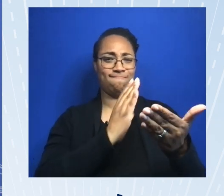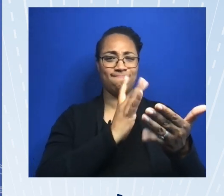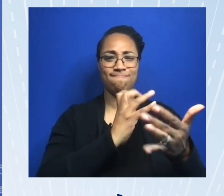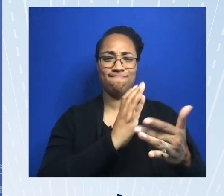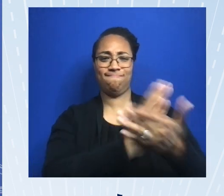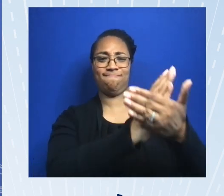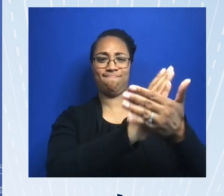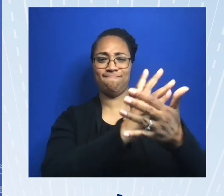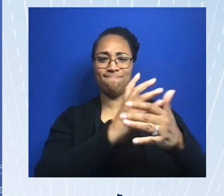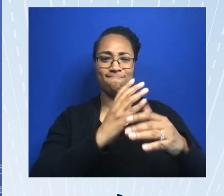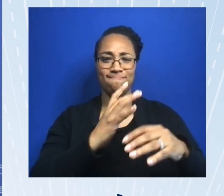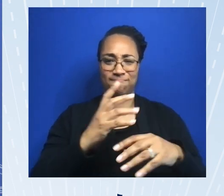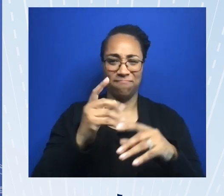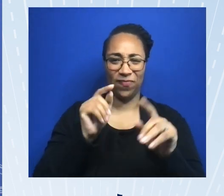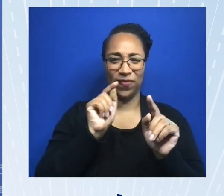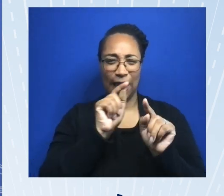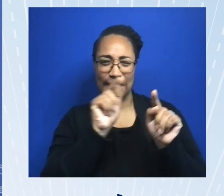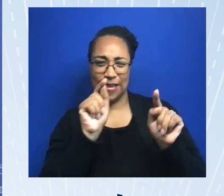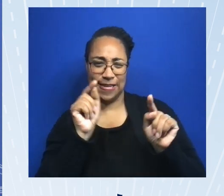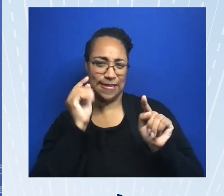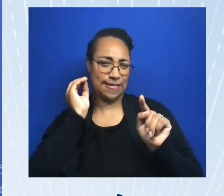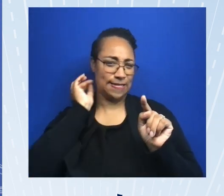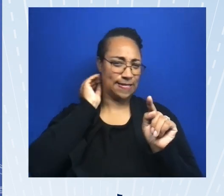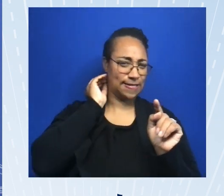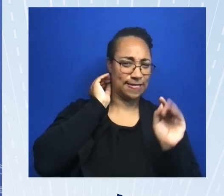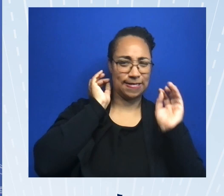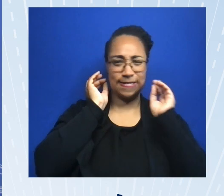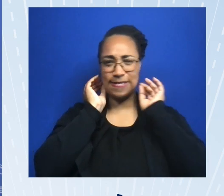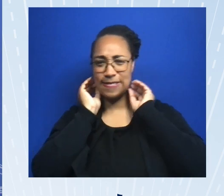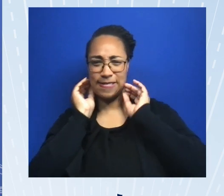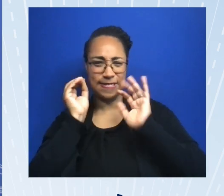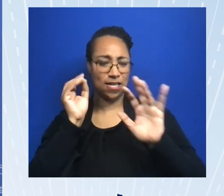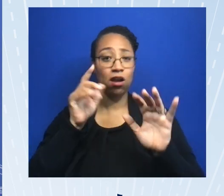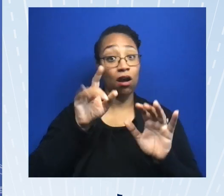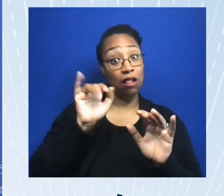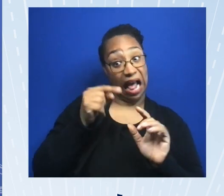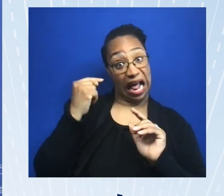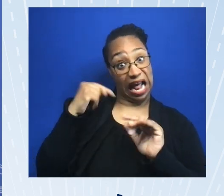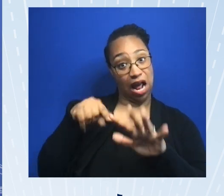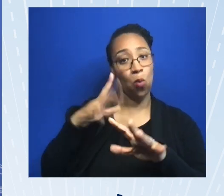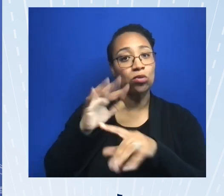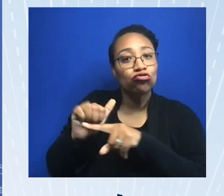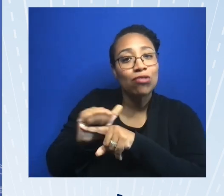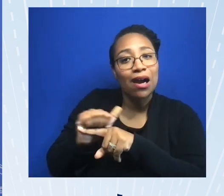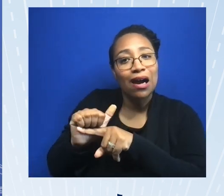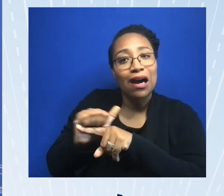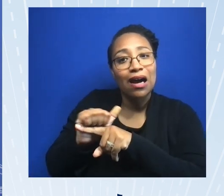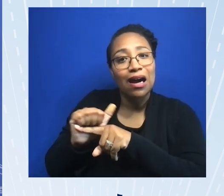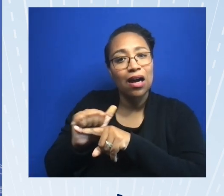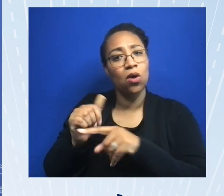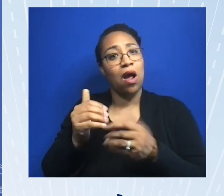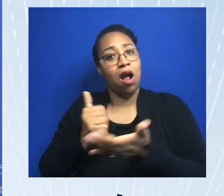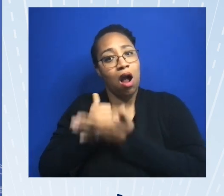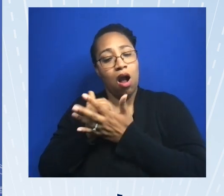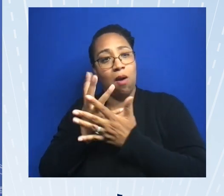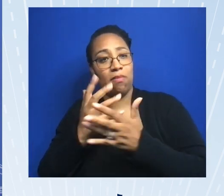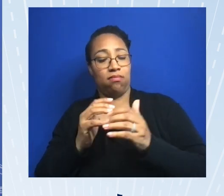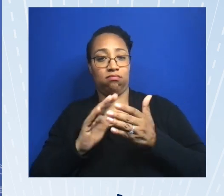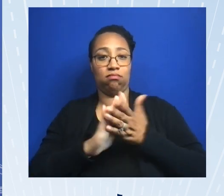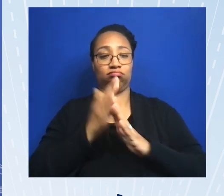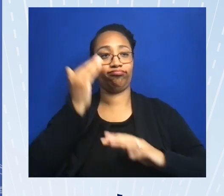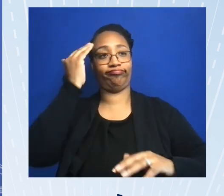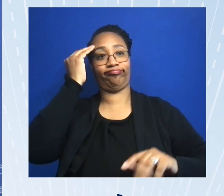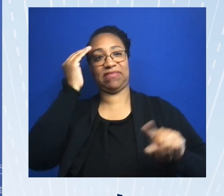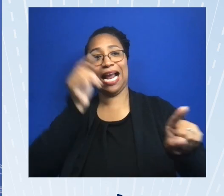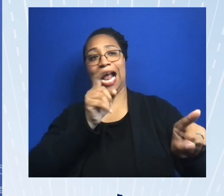law enforcement partners who are prioritizing the investigation and prosecution of hate-driven crimes against members